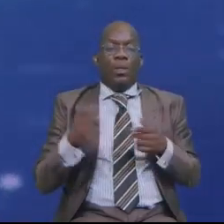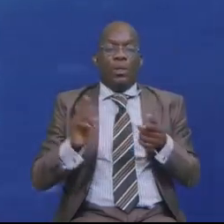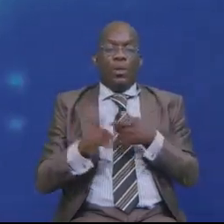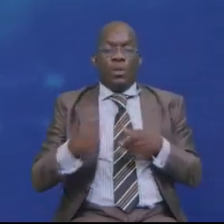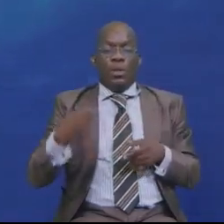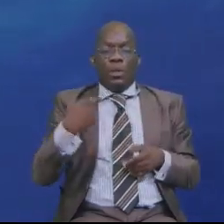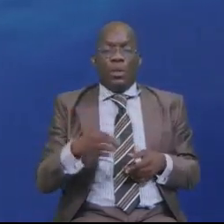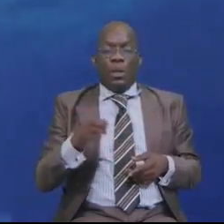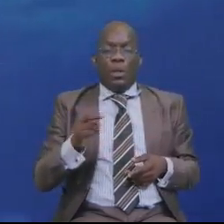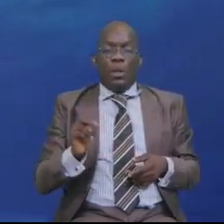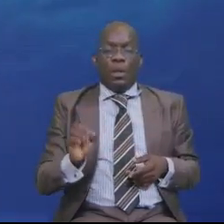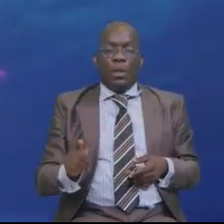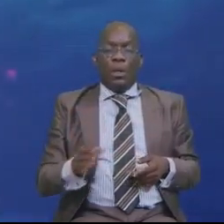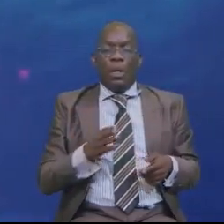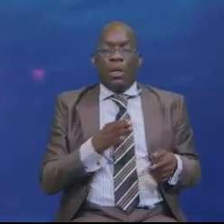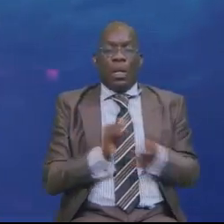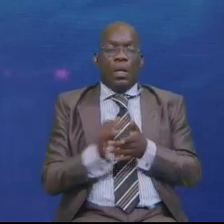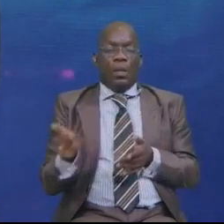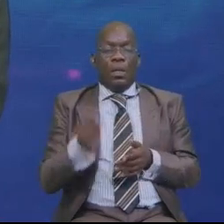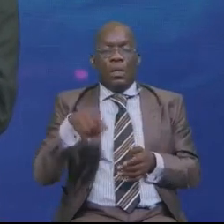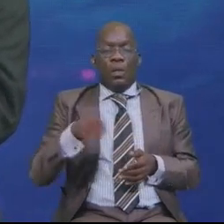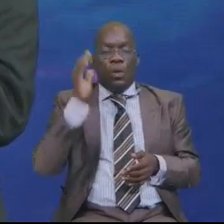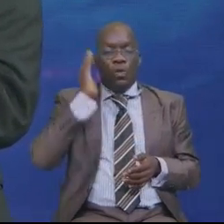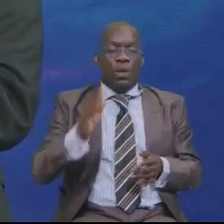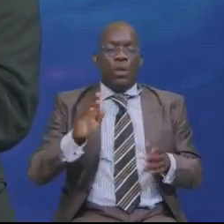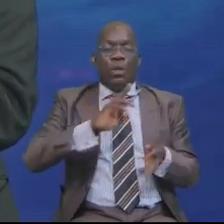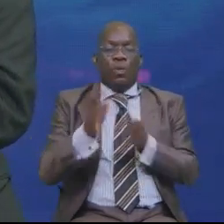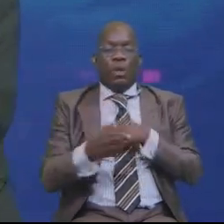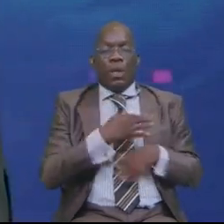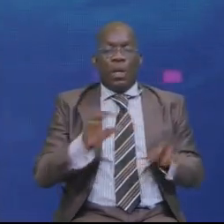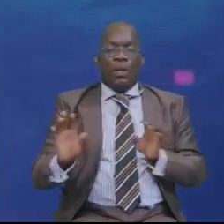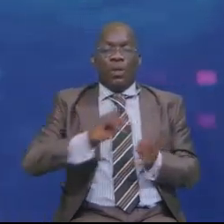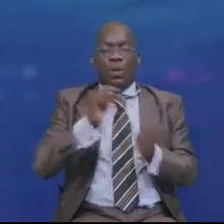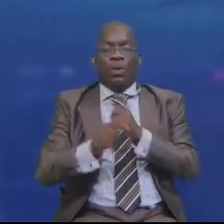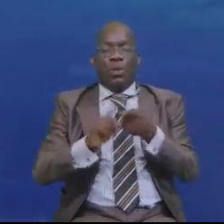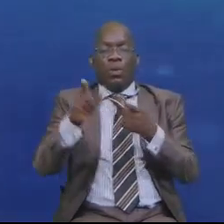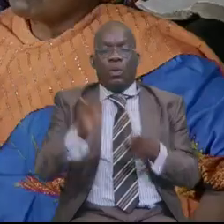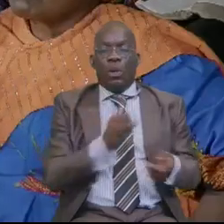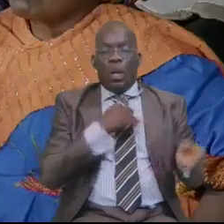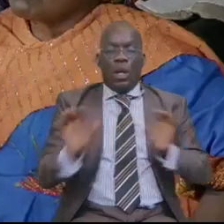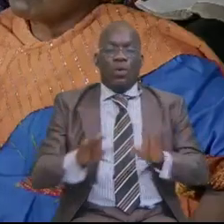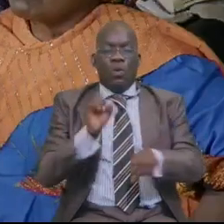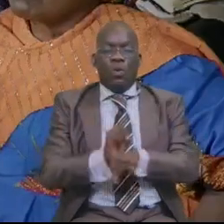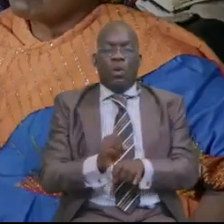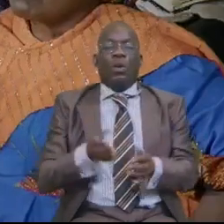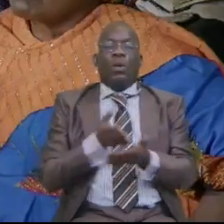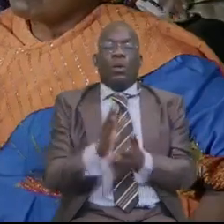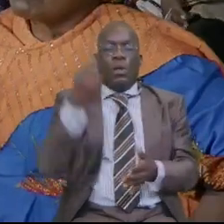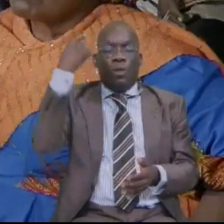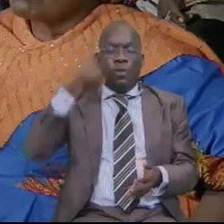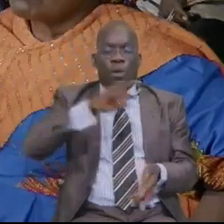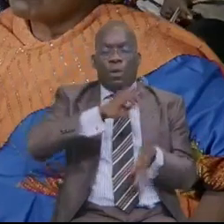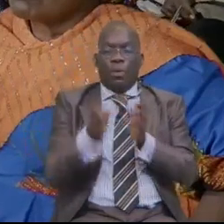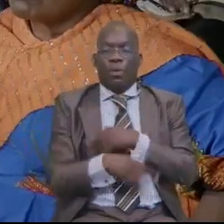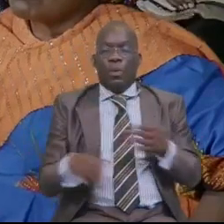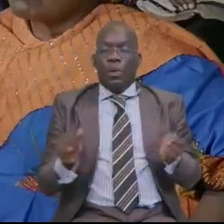to God and do works meet for repentance. And that's what all the believers, that's what